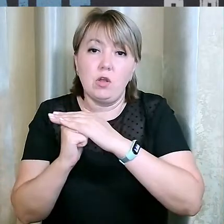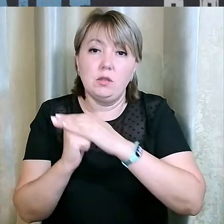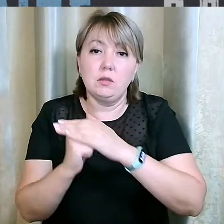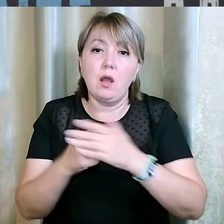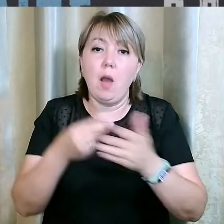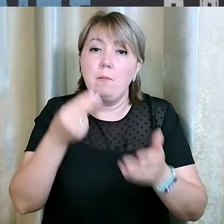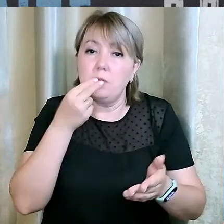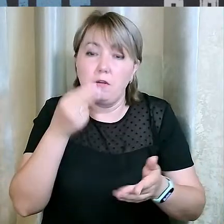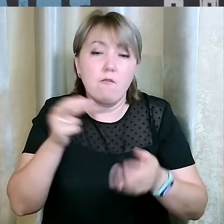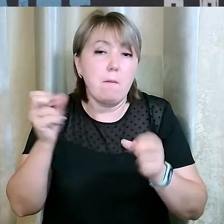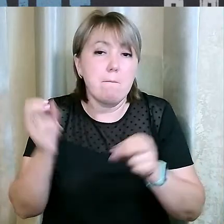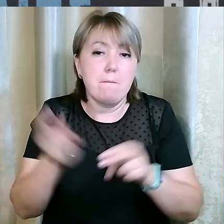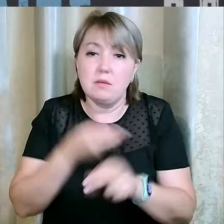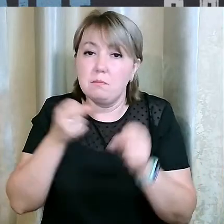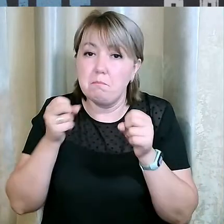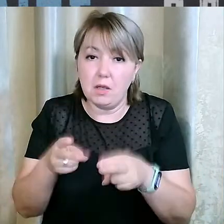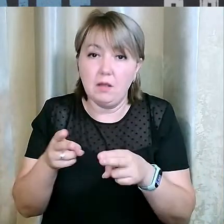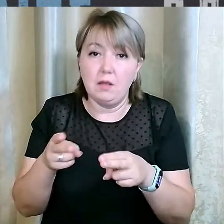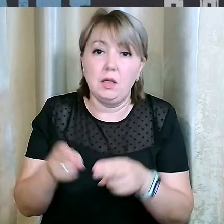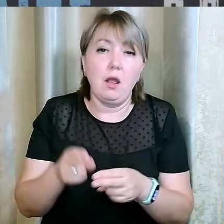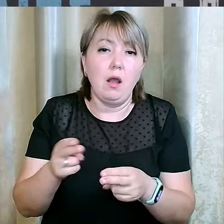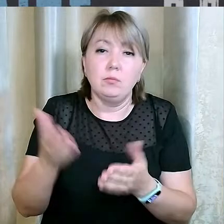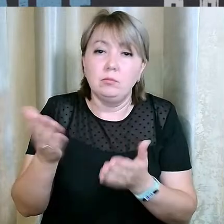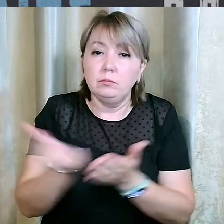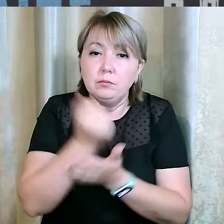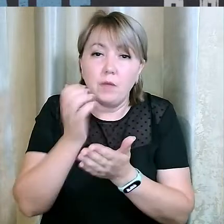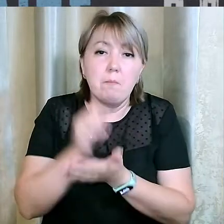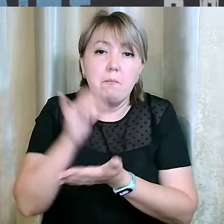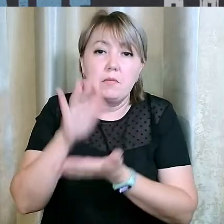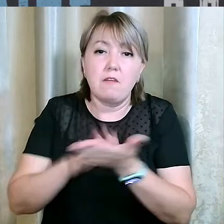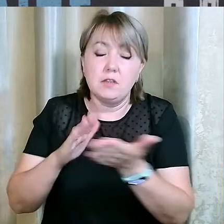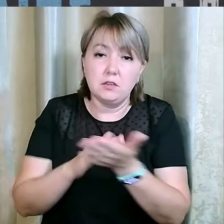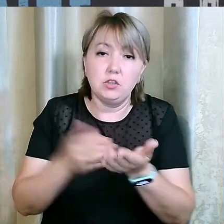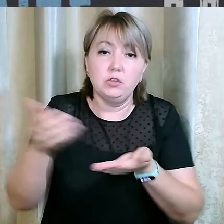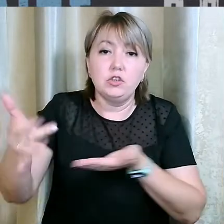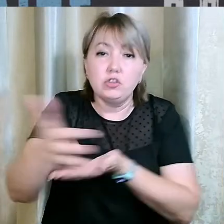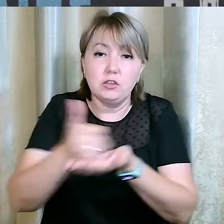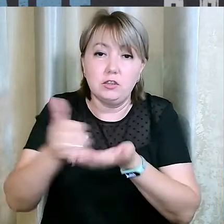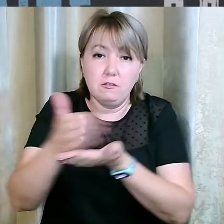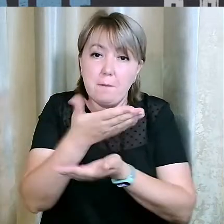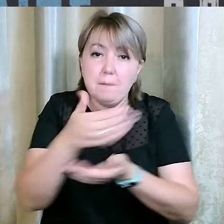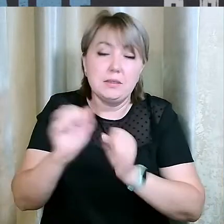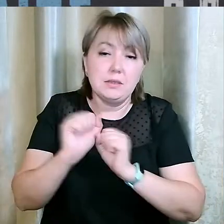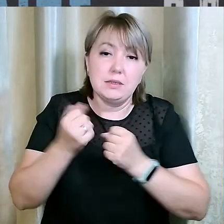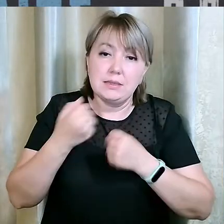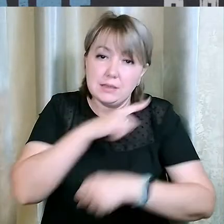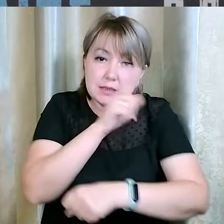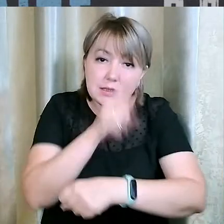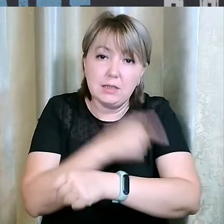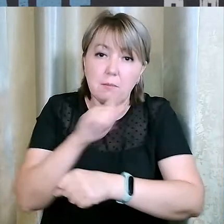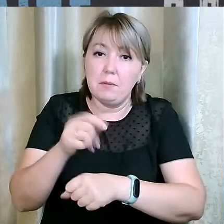and successful contact with the harvest. We are strong, we are on our land,